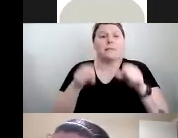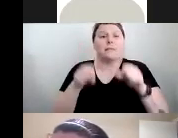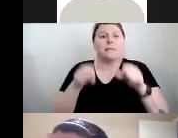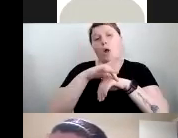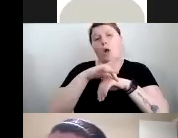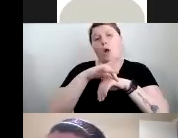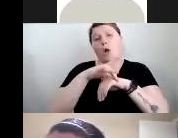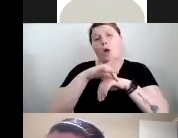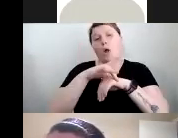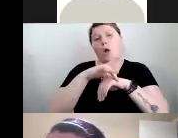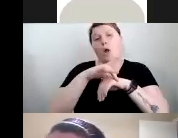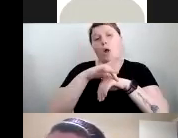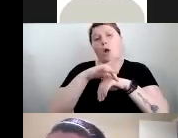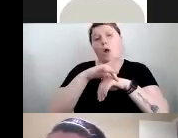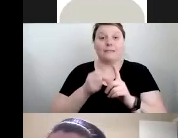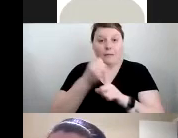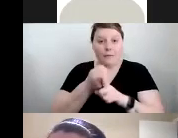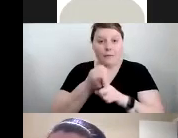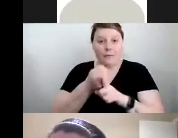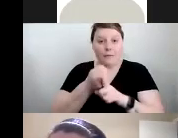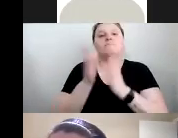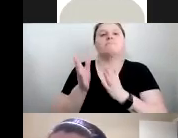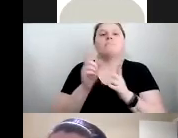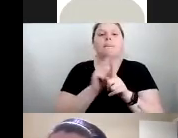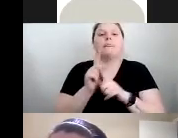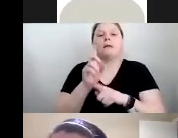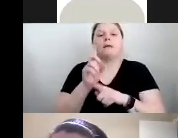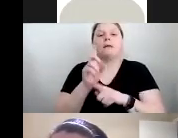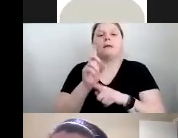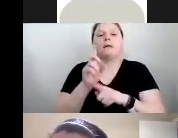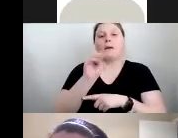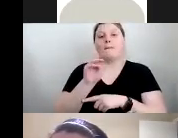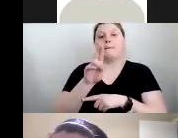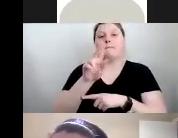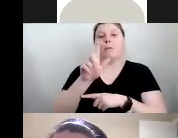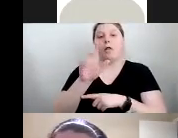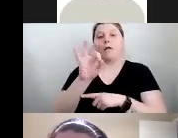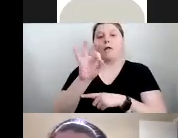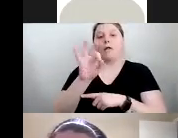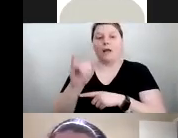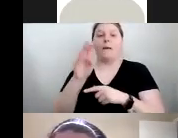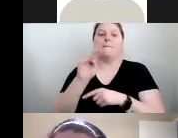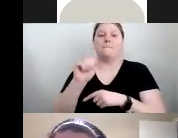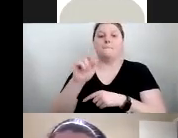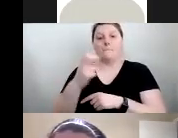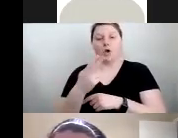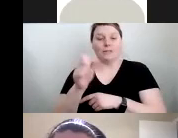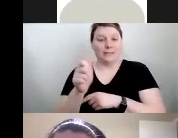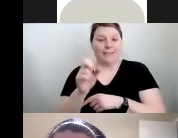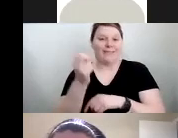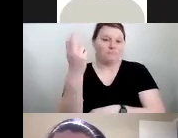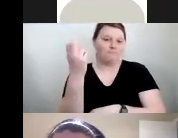experiences and impacts. Dr. Malfatti will join us on March 10th at 12 p.m. With